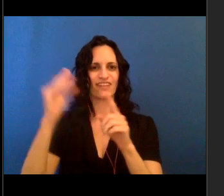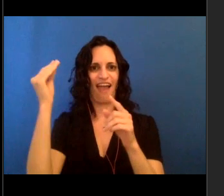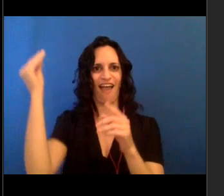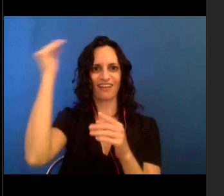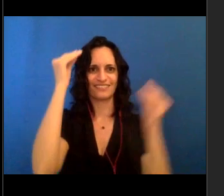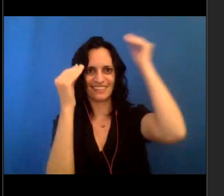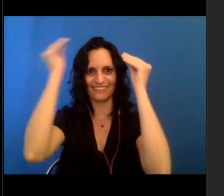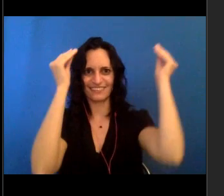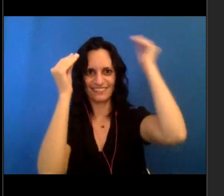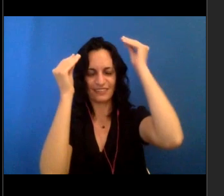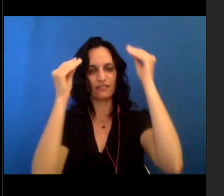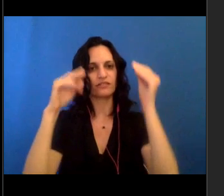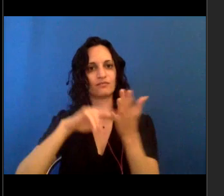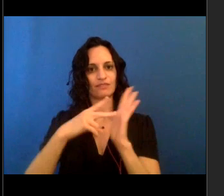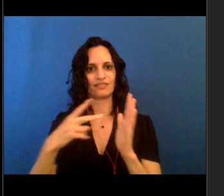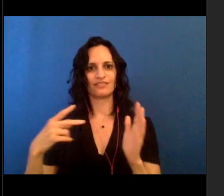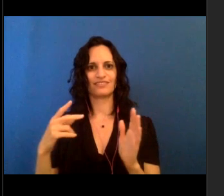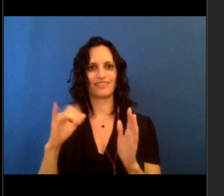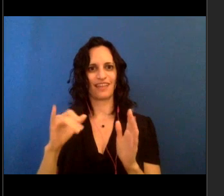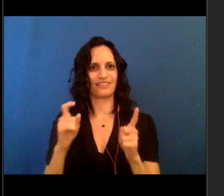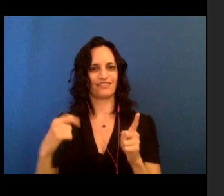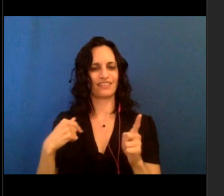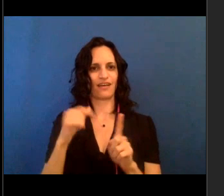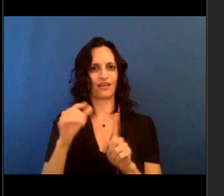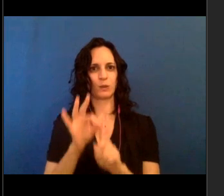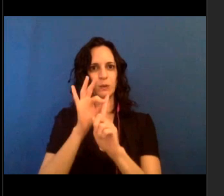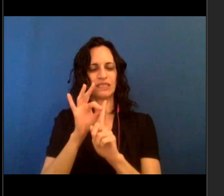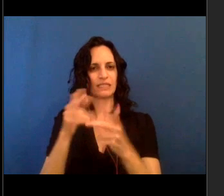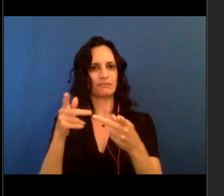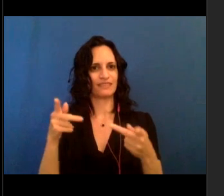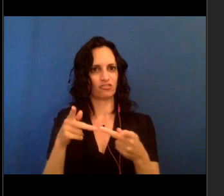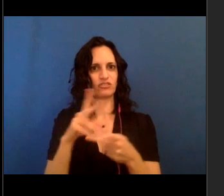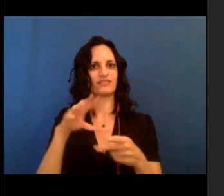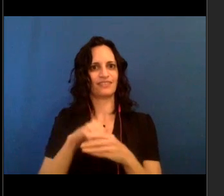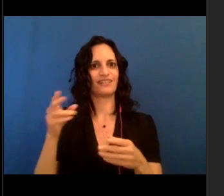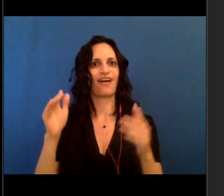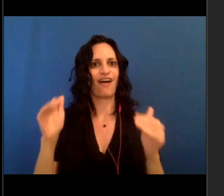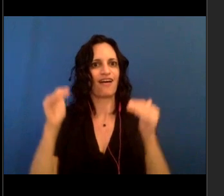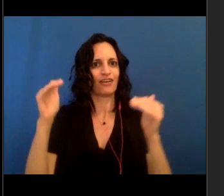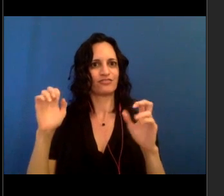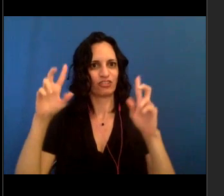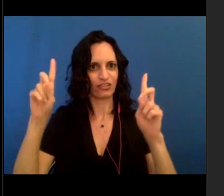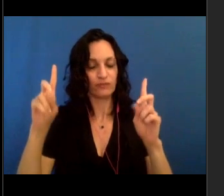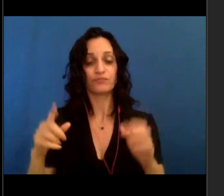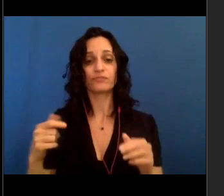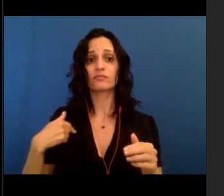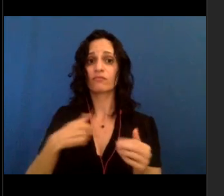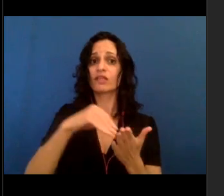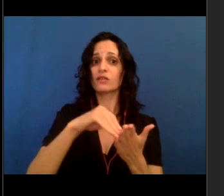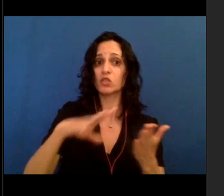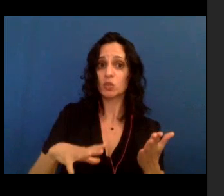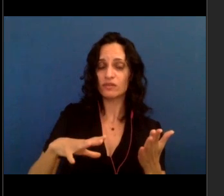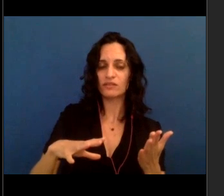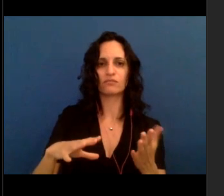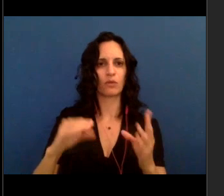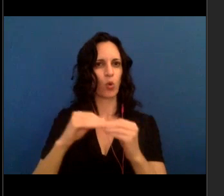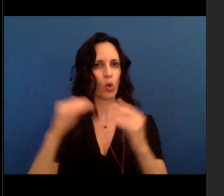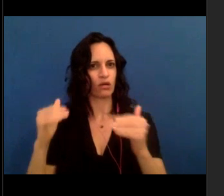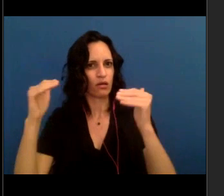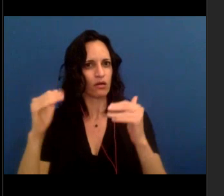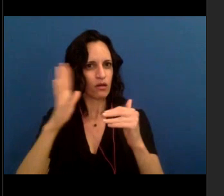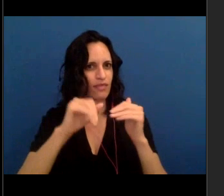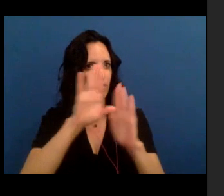this very unique kind of position for us within higher ed. So we're students, as I said before, but we're more advanced than